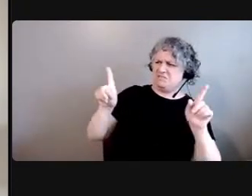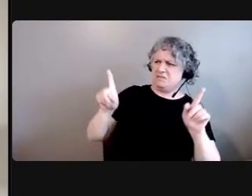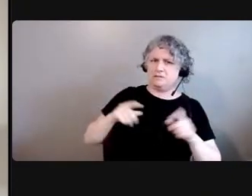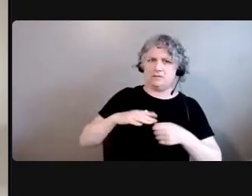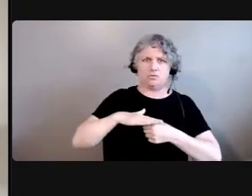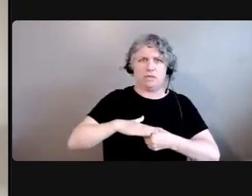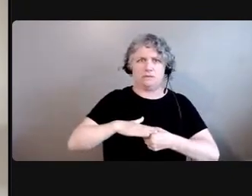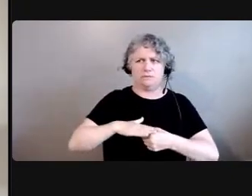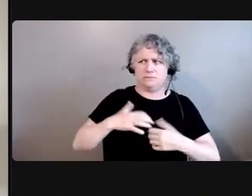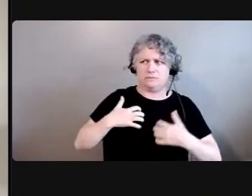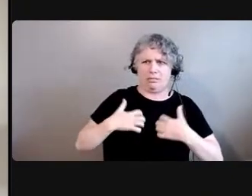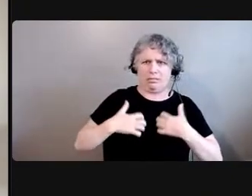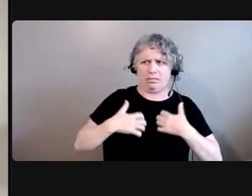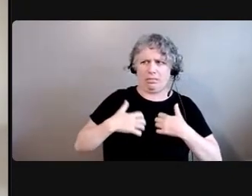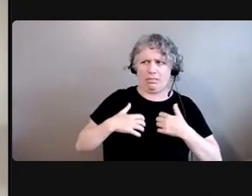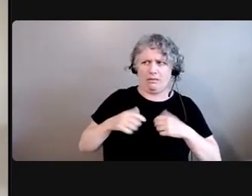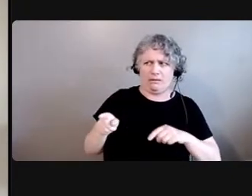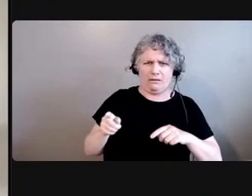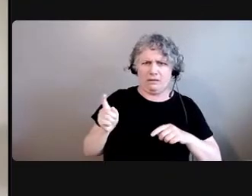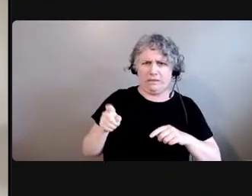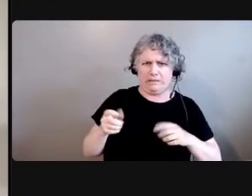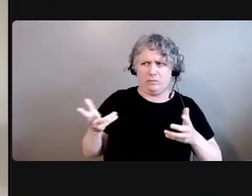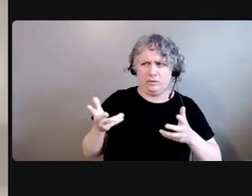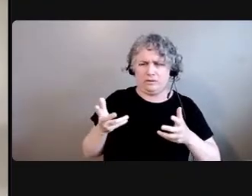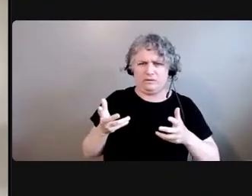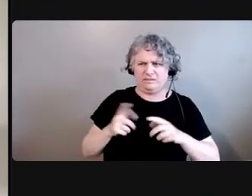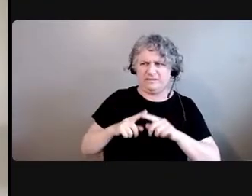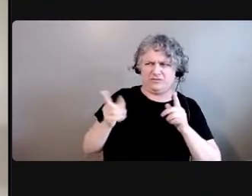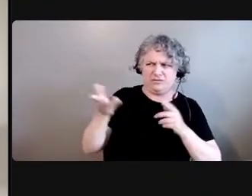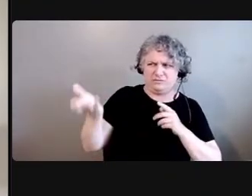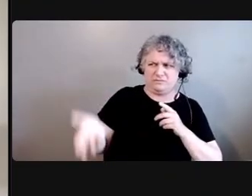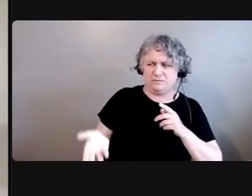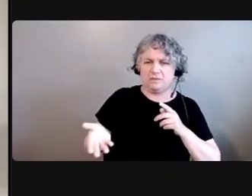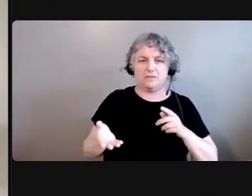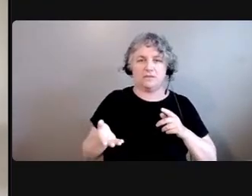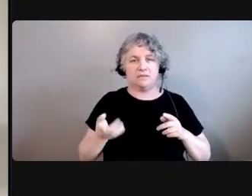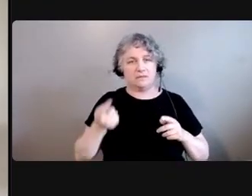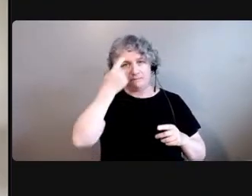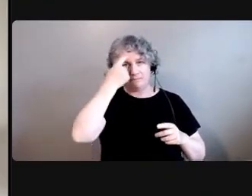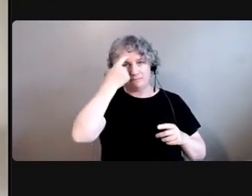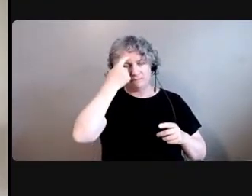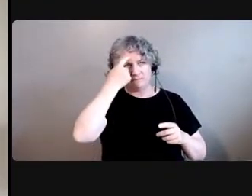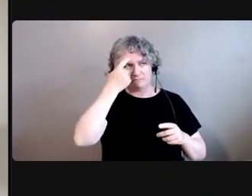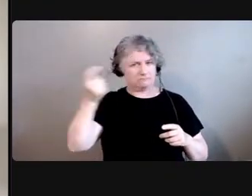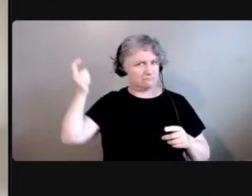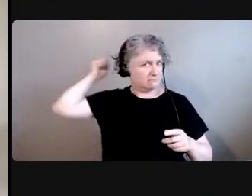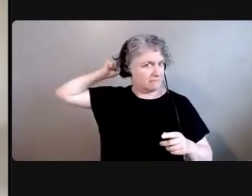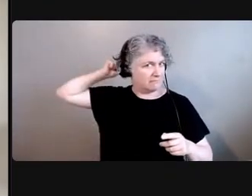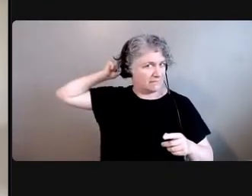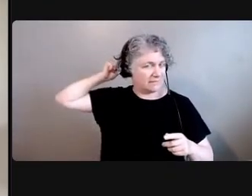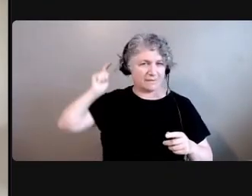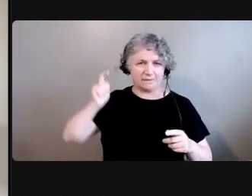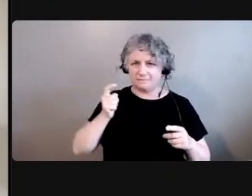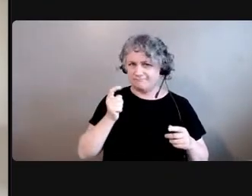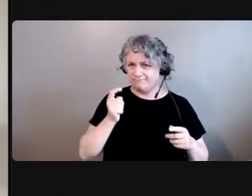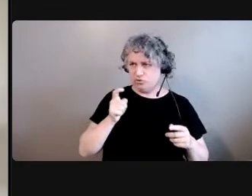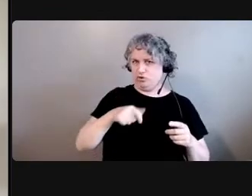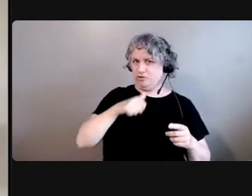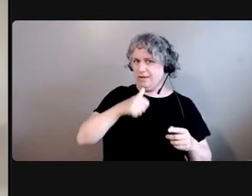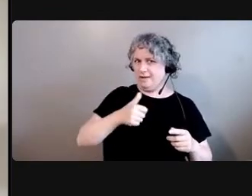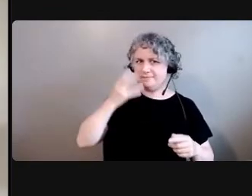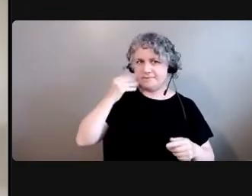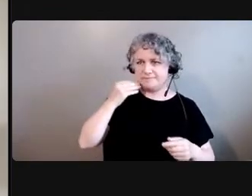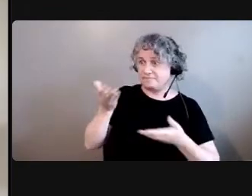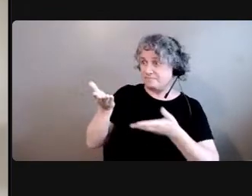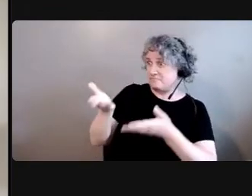response that consciously we know we're not really supposed to experience. We're encountering a person with a disability, and most of us